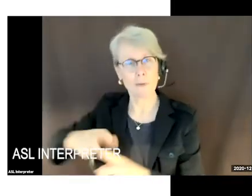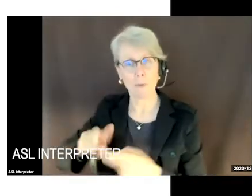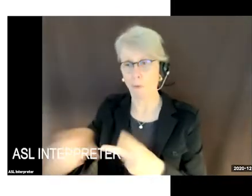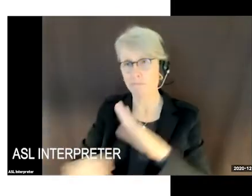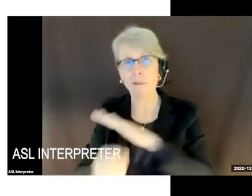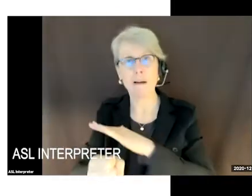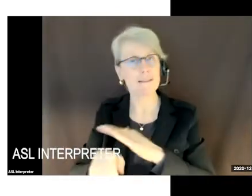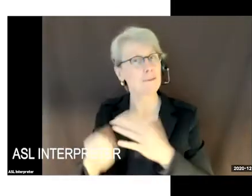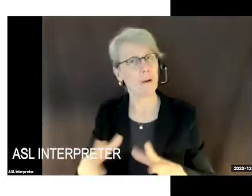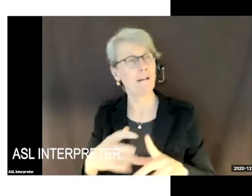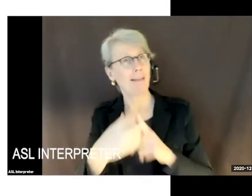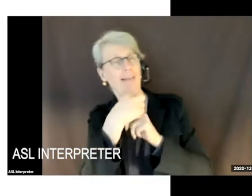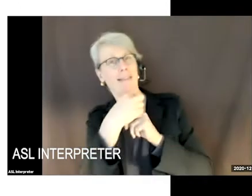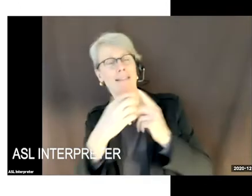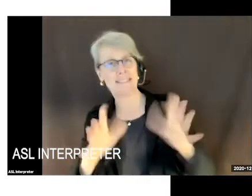up.